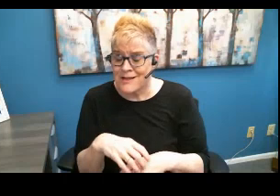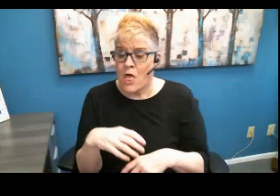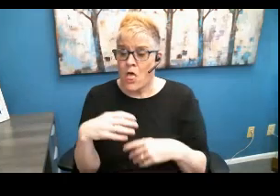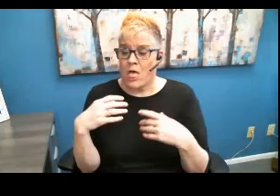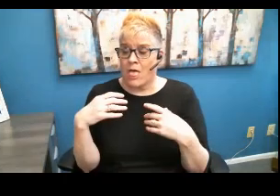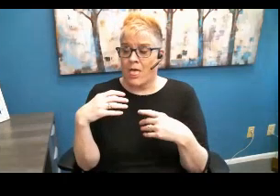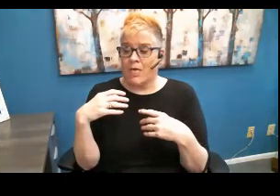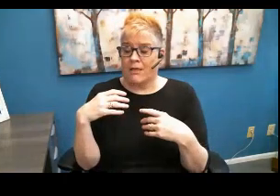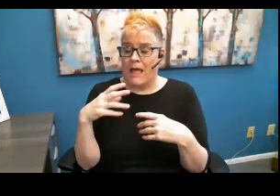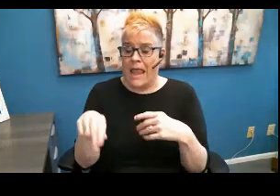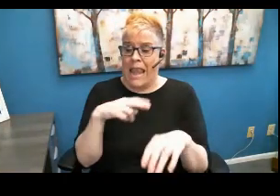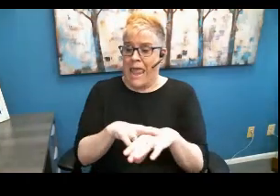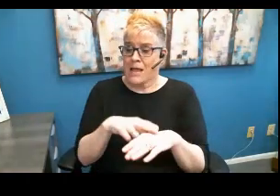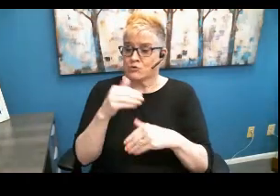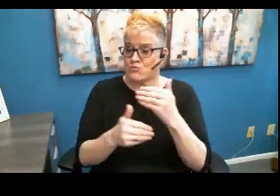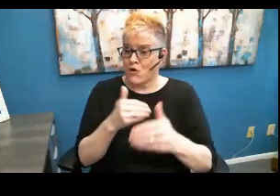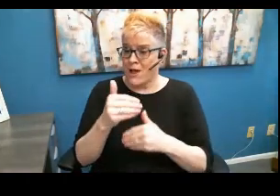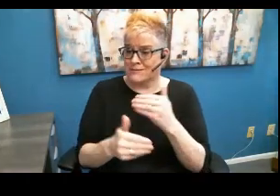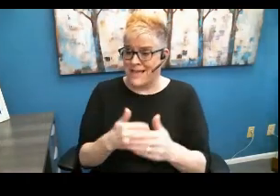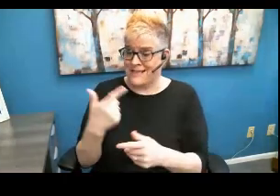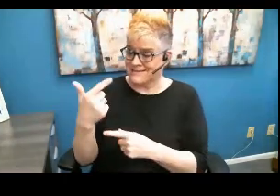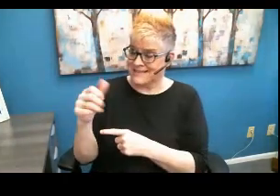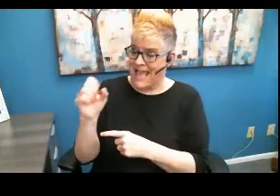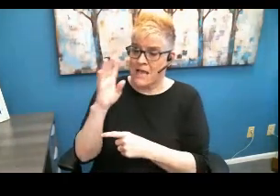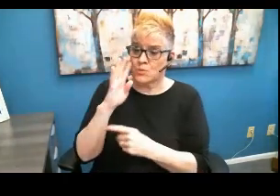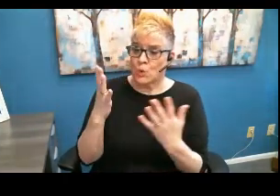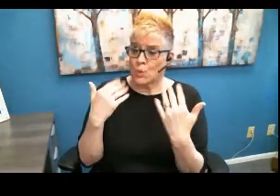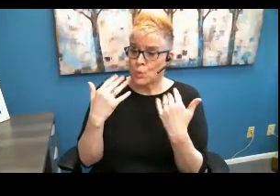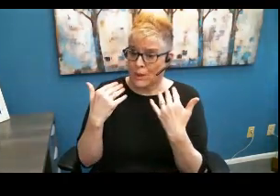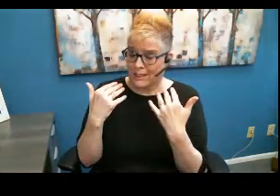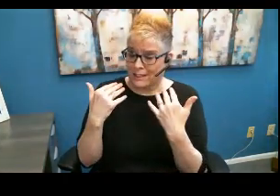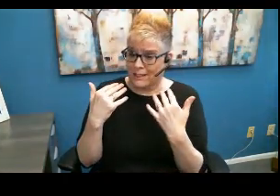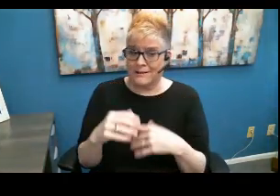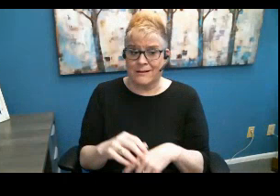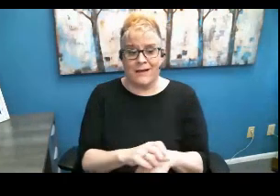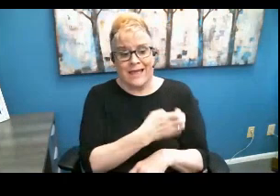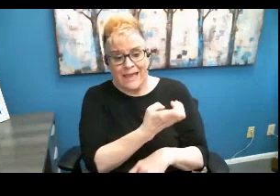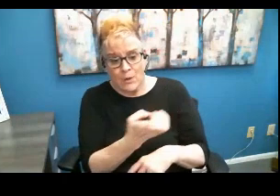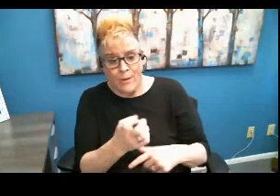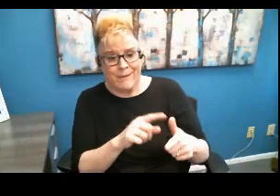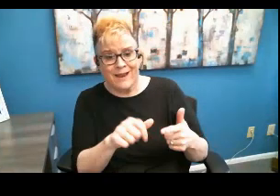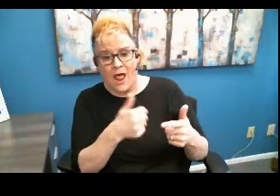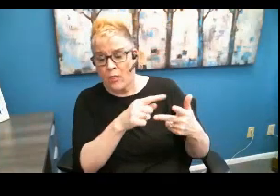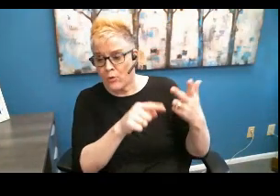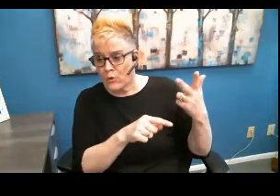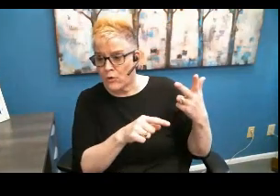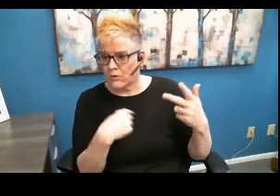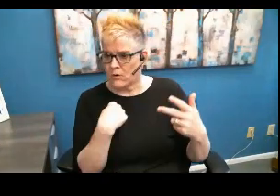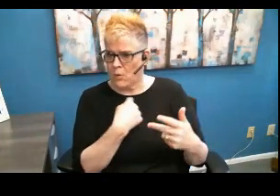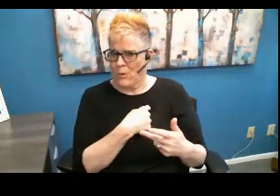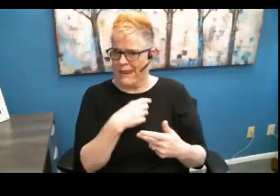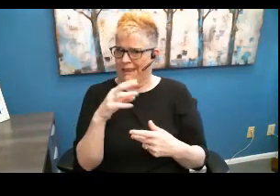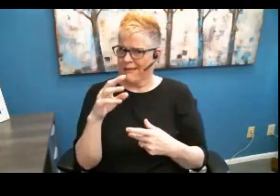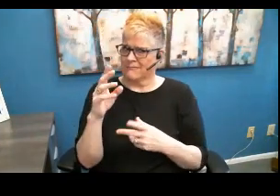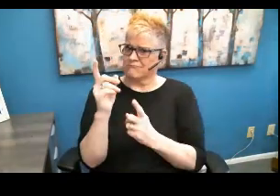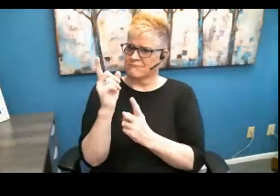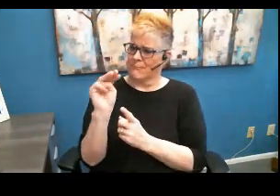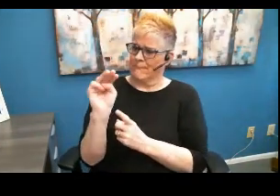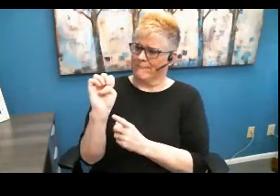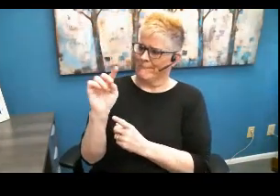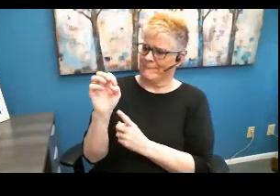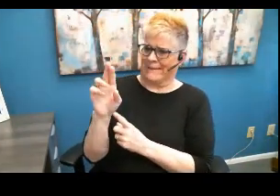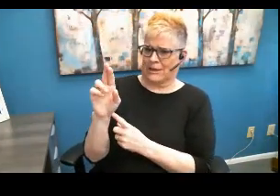gas. And you have other equipment and monitoring equipment here. We meter the gas, so we'll